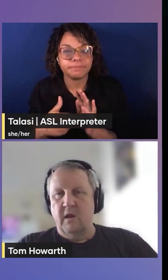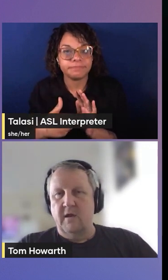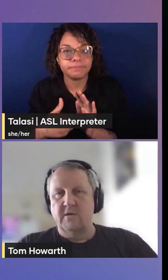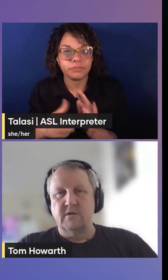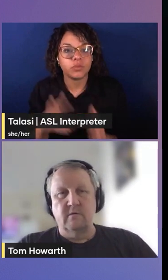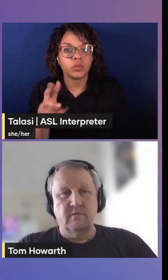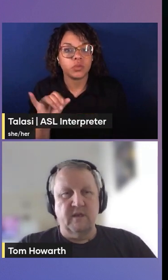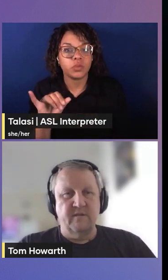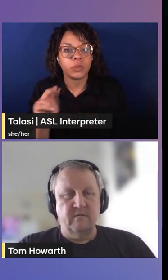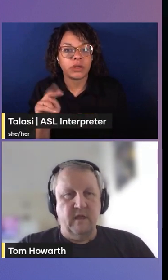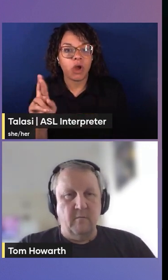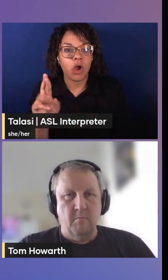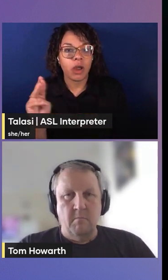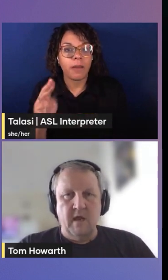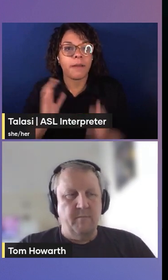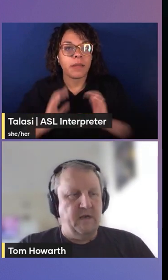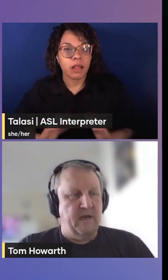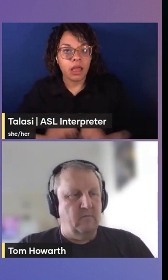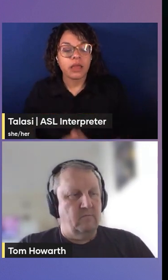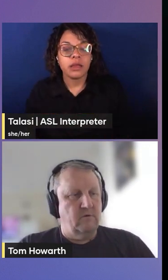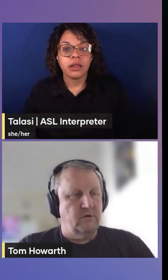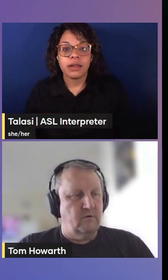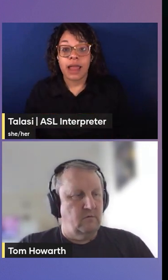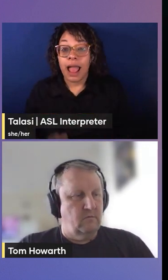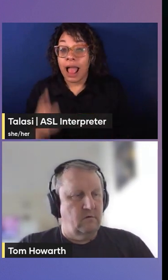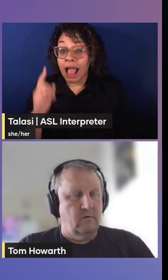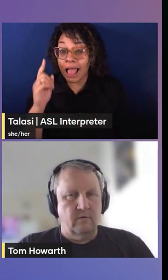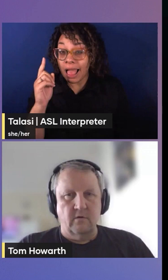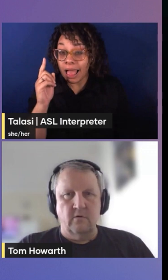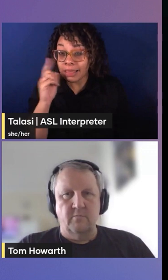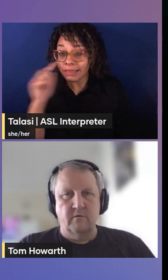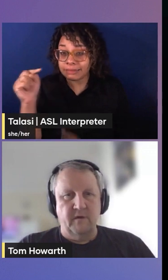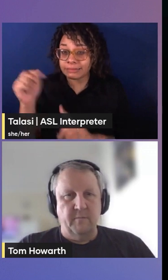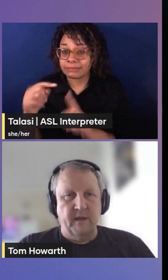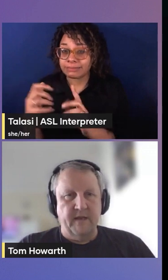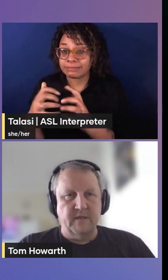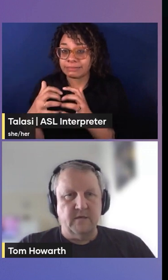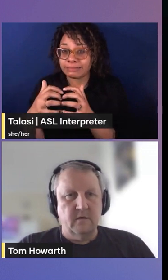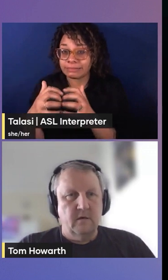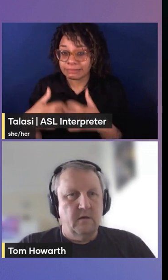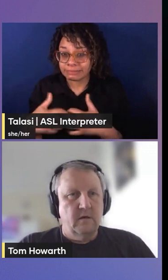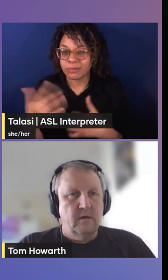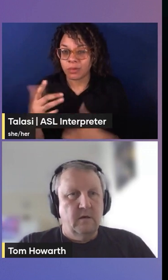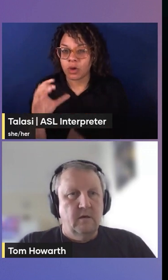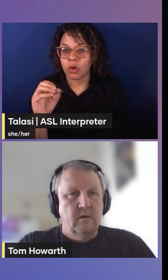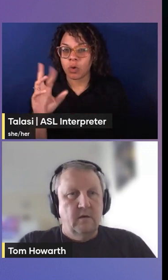the WinRM clients, which I think may be down to the corporate VPNs.